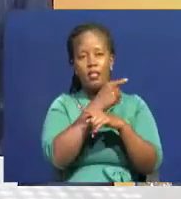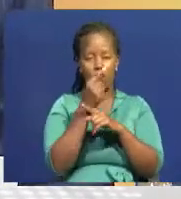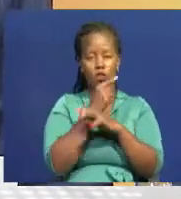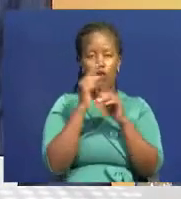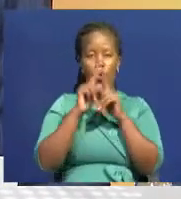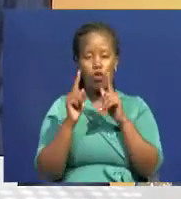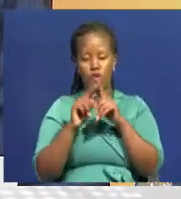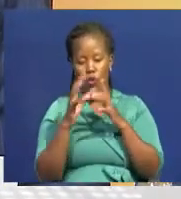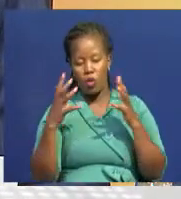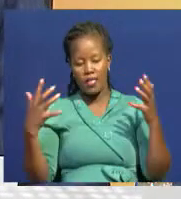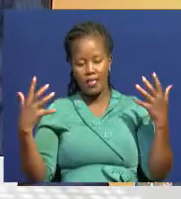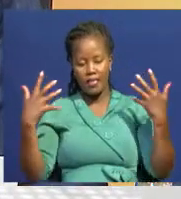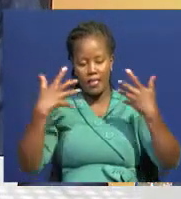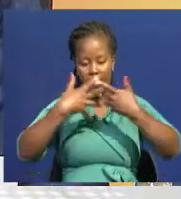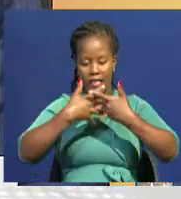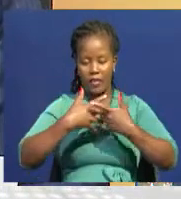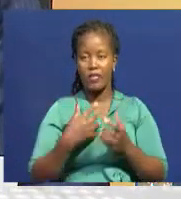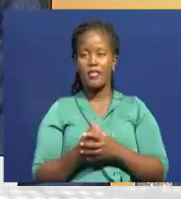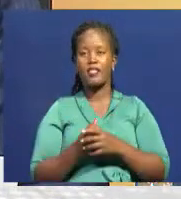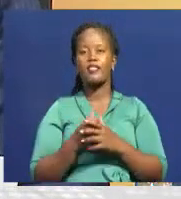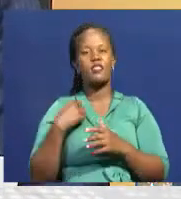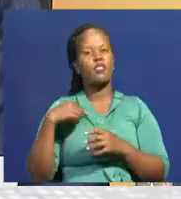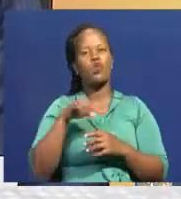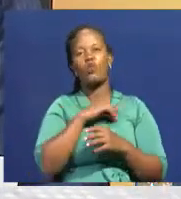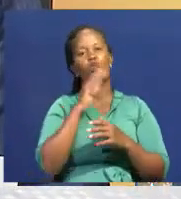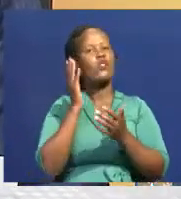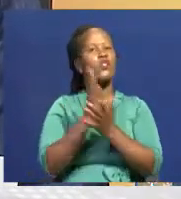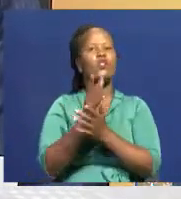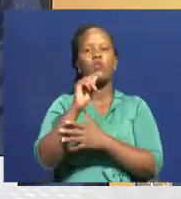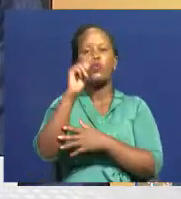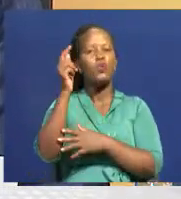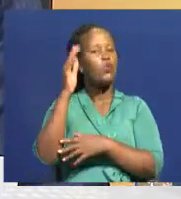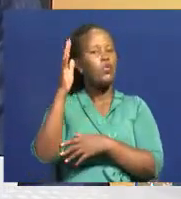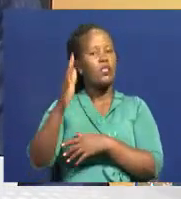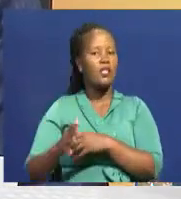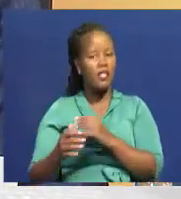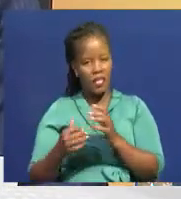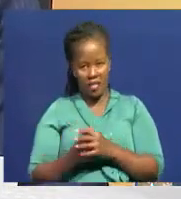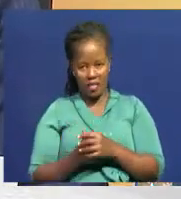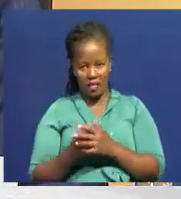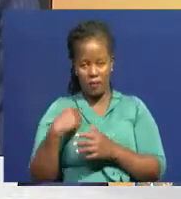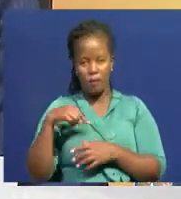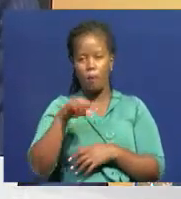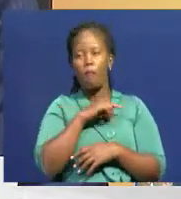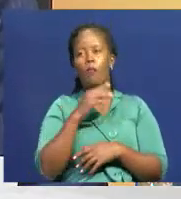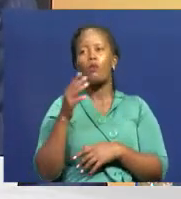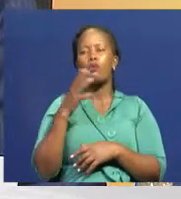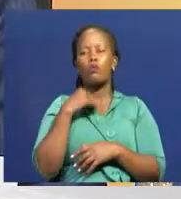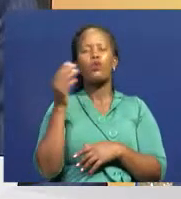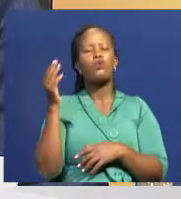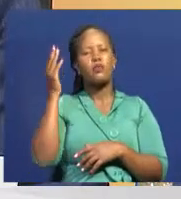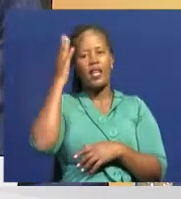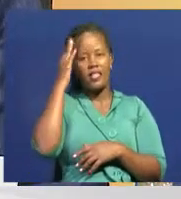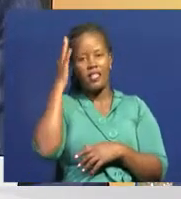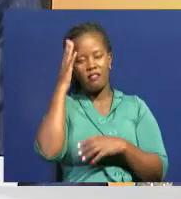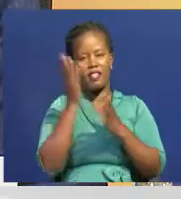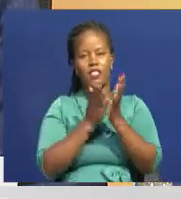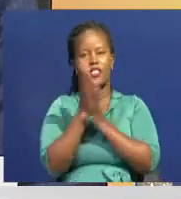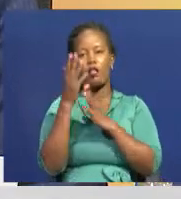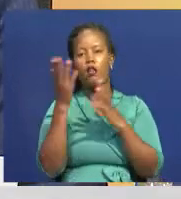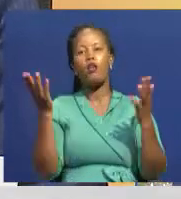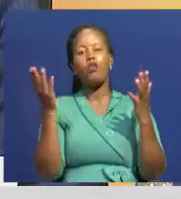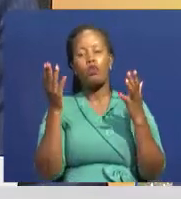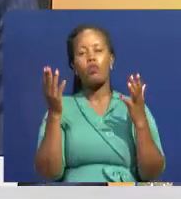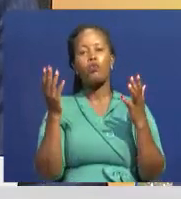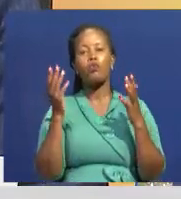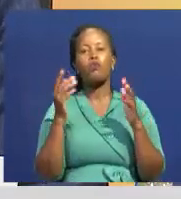integration comes in. We are Kenyans. I don't know, we like good things. We would want to be identified by classy things. But I think the